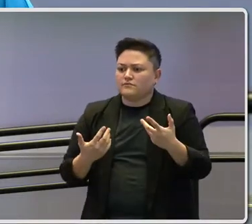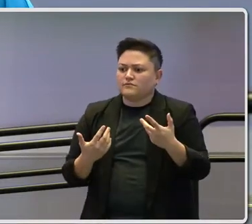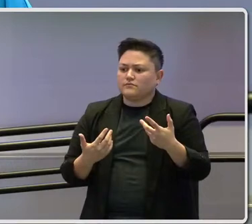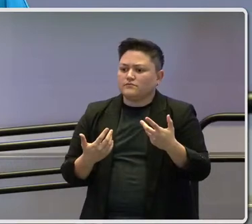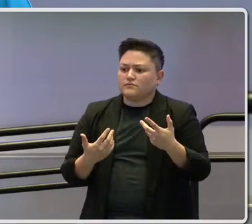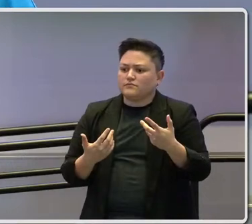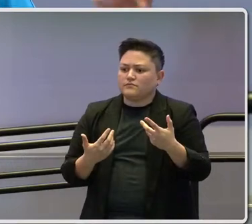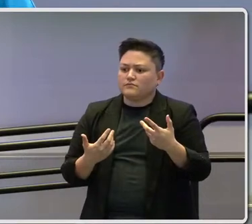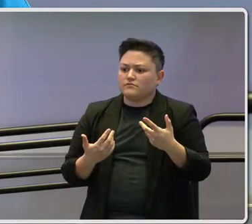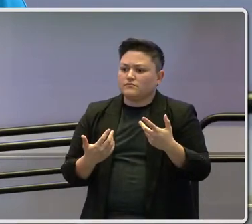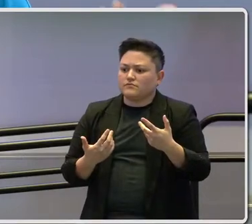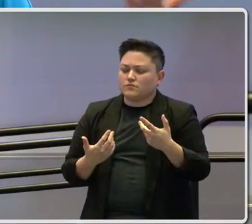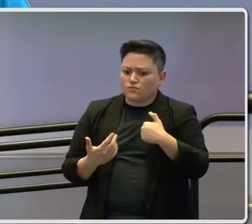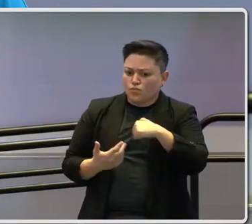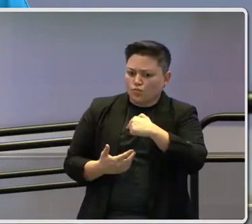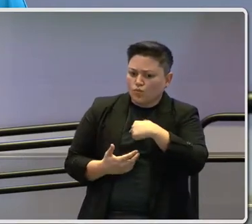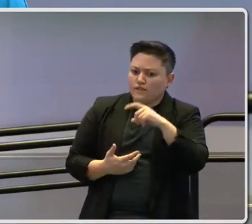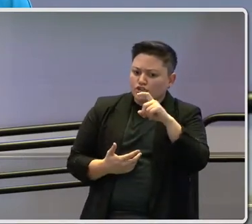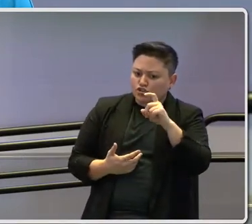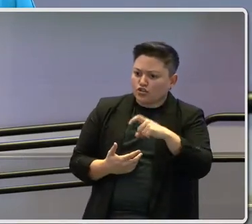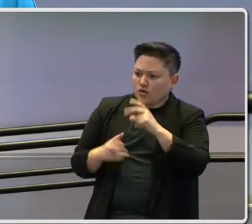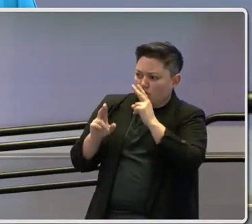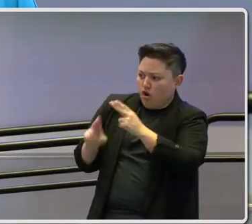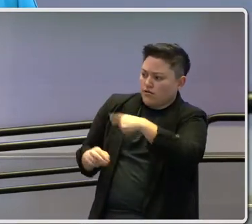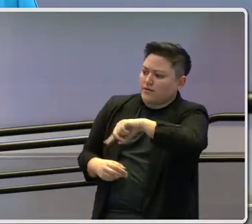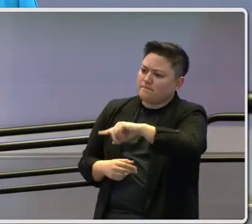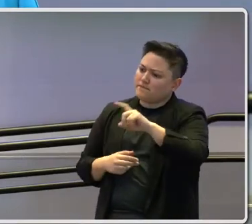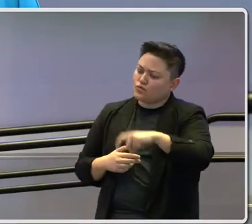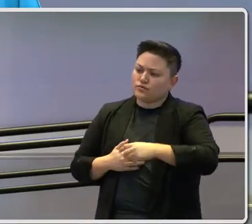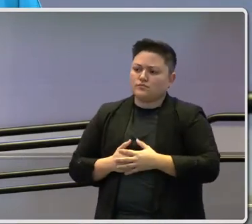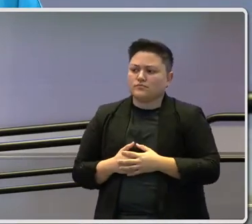we should be honoring them.